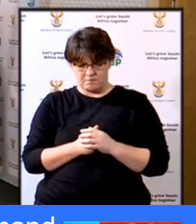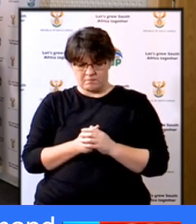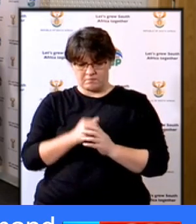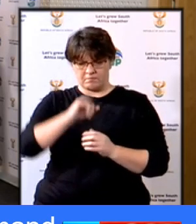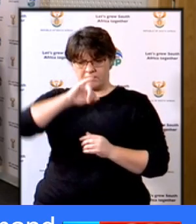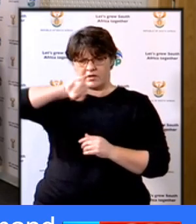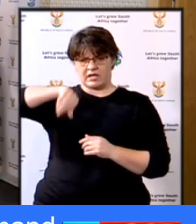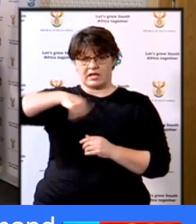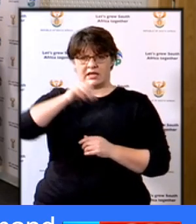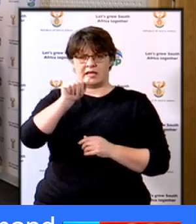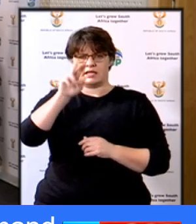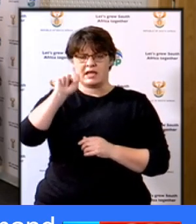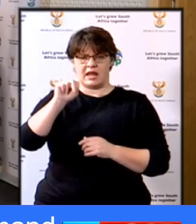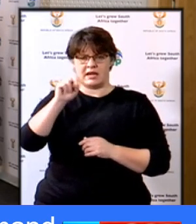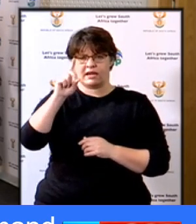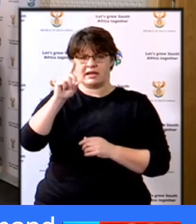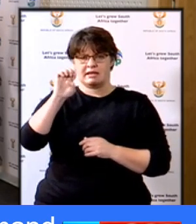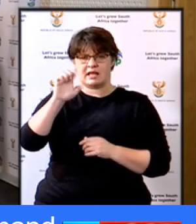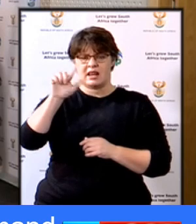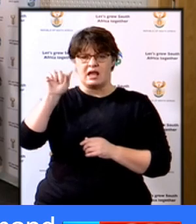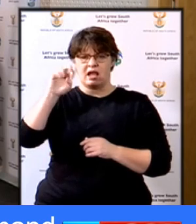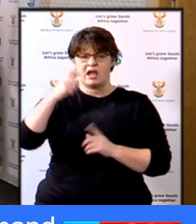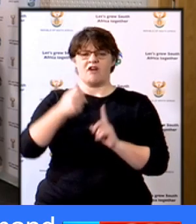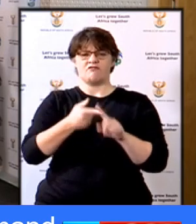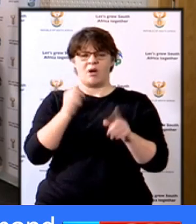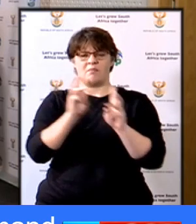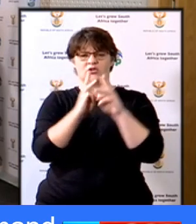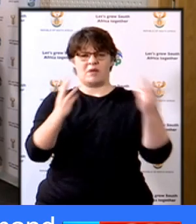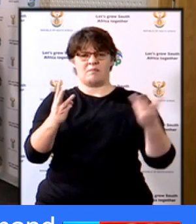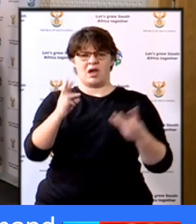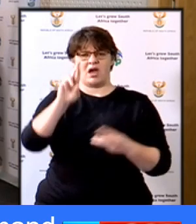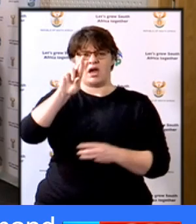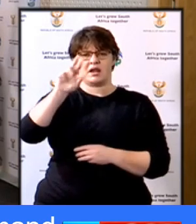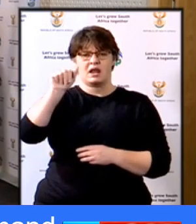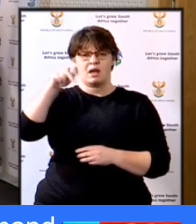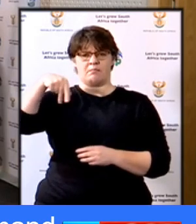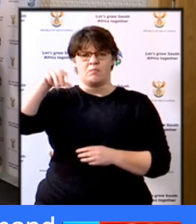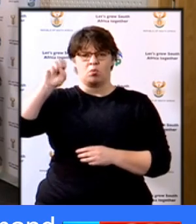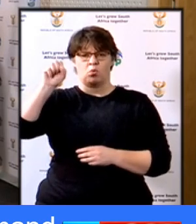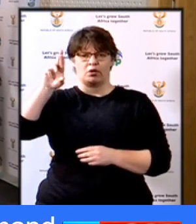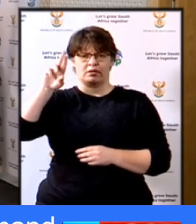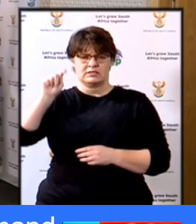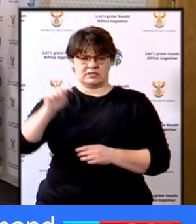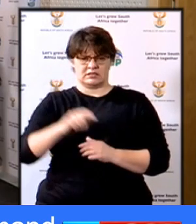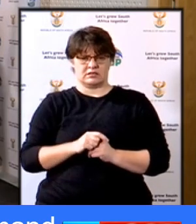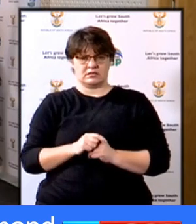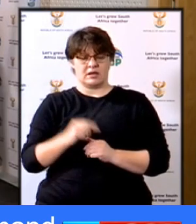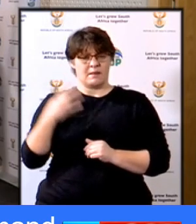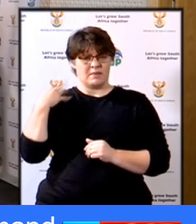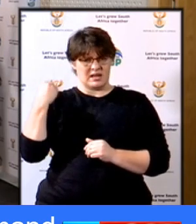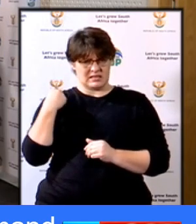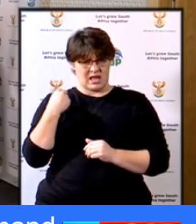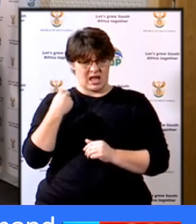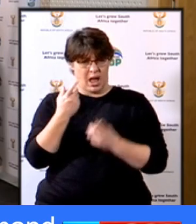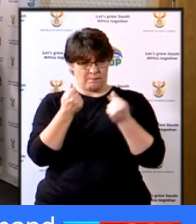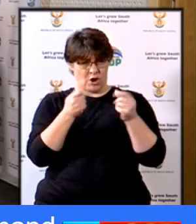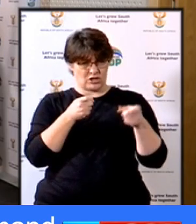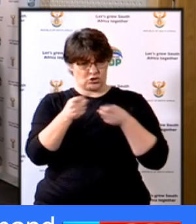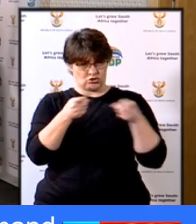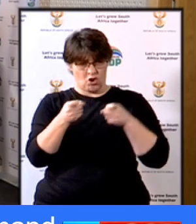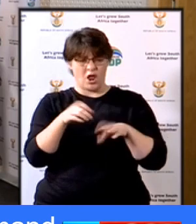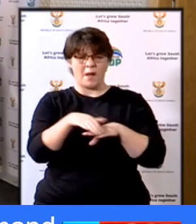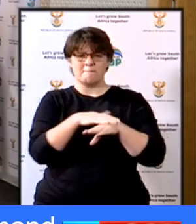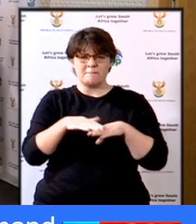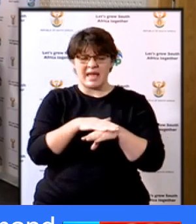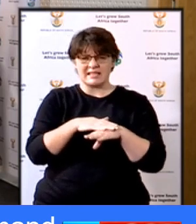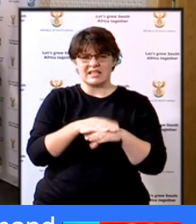Jan Delanga from Rapport. It's also directed to Minister Patel, and is asking, is the minister considering price controls on basic foods